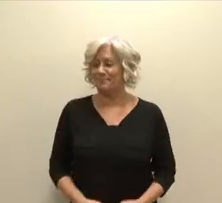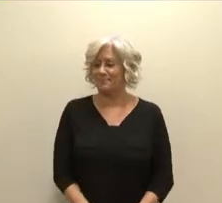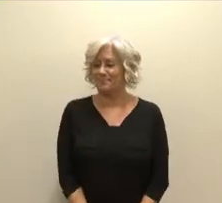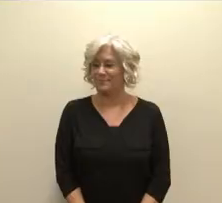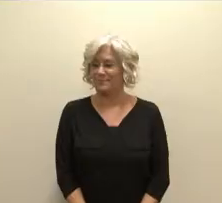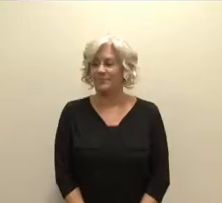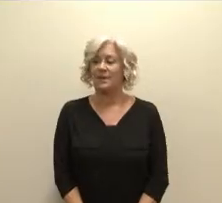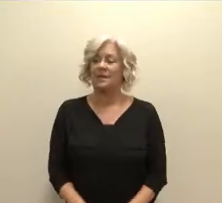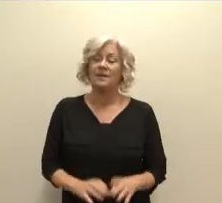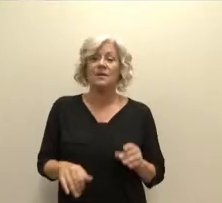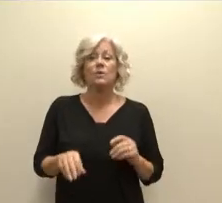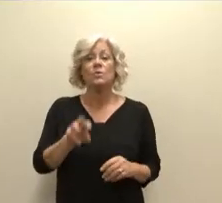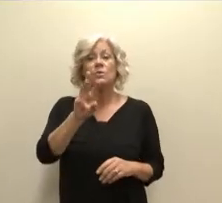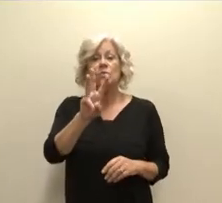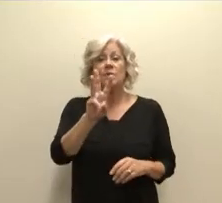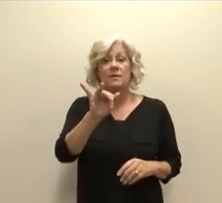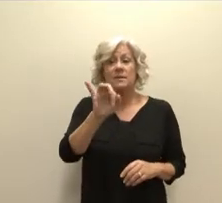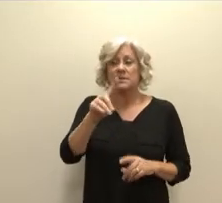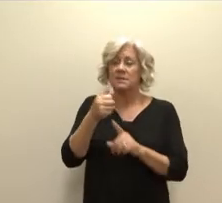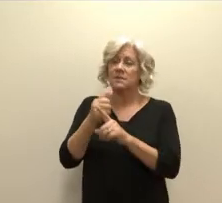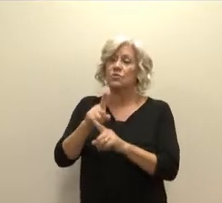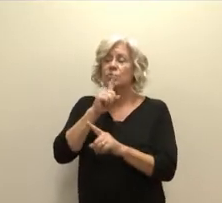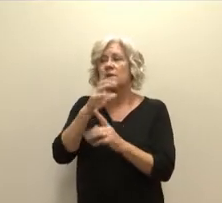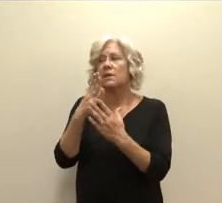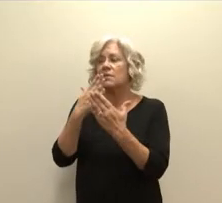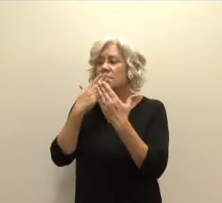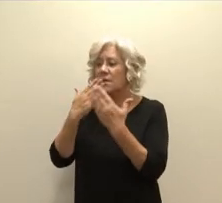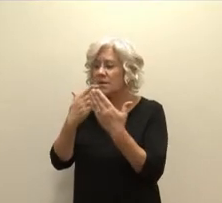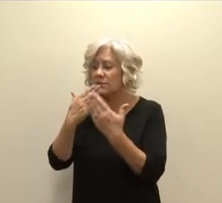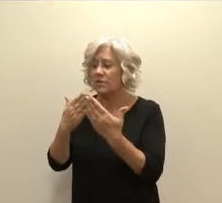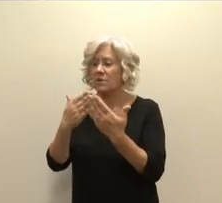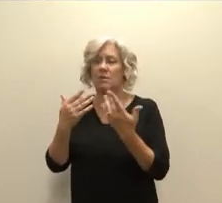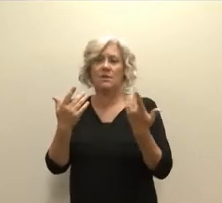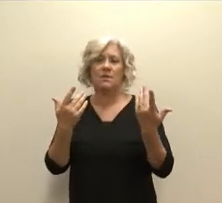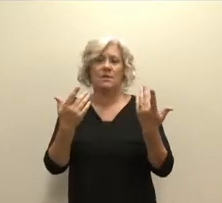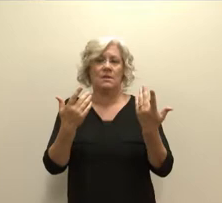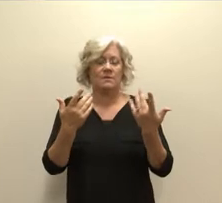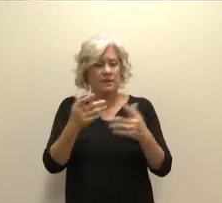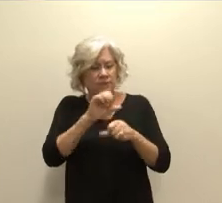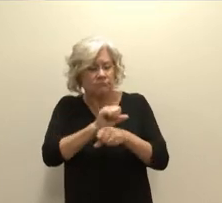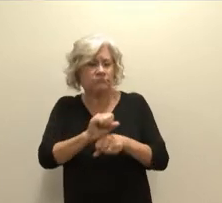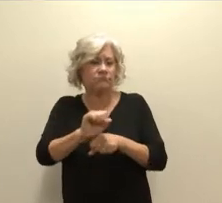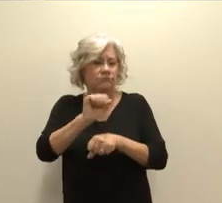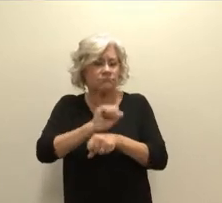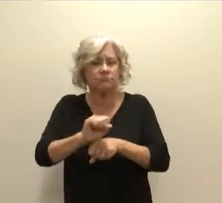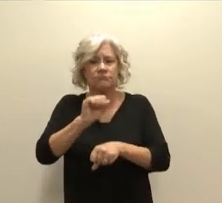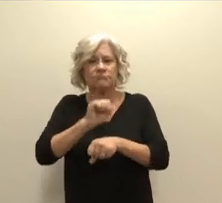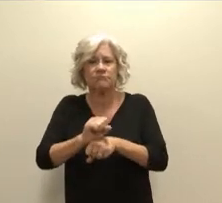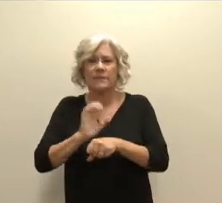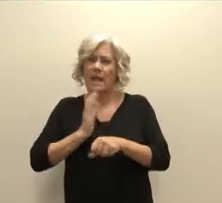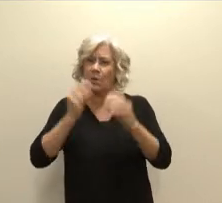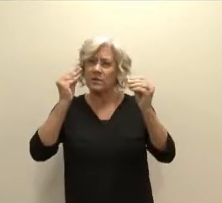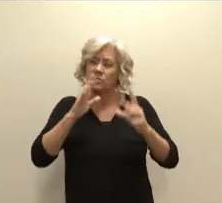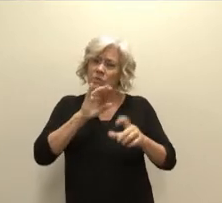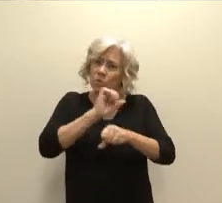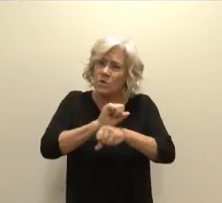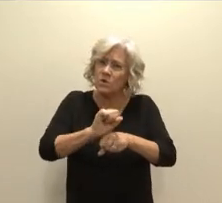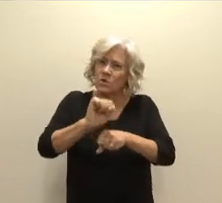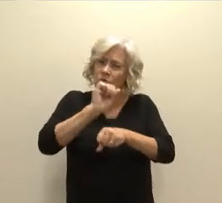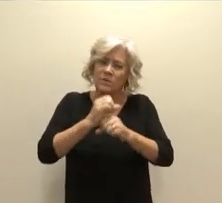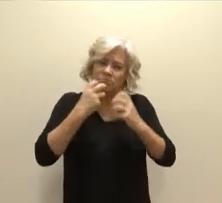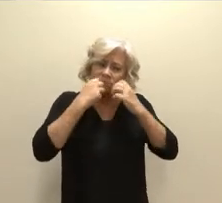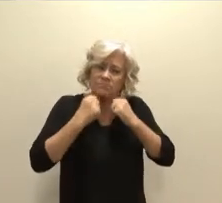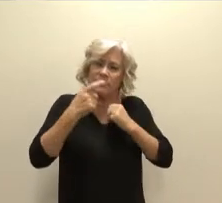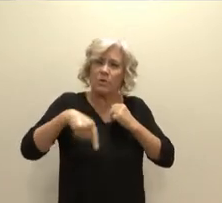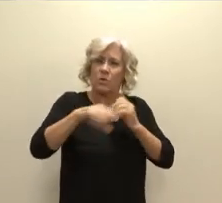know, Waco ISD is grateful for the work, the energy, and the care that each of our teachers put into their students and their